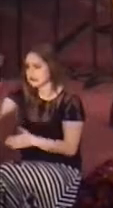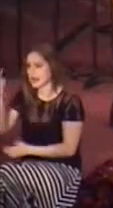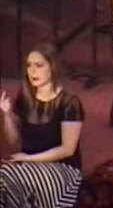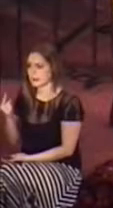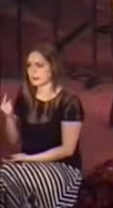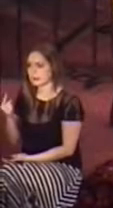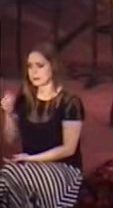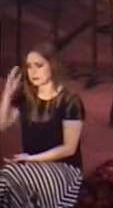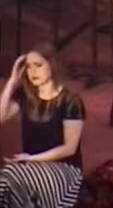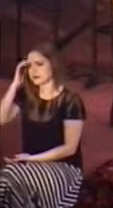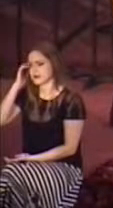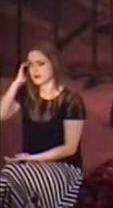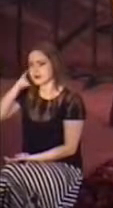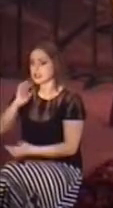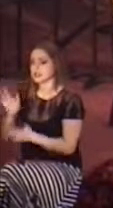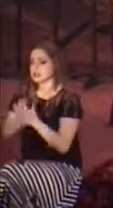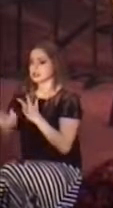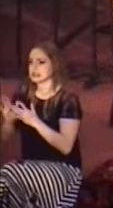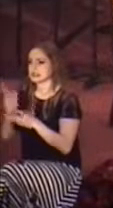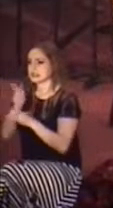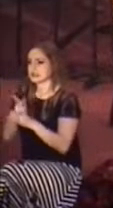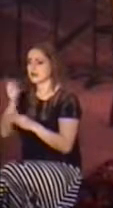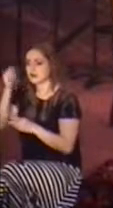Jesus cared for the rich and the powerful.